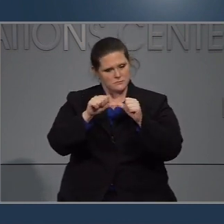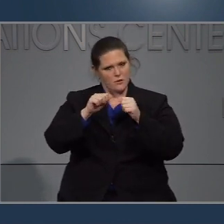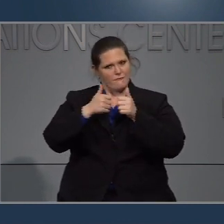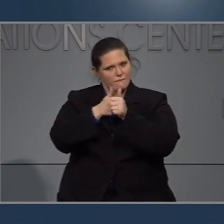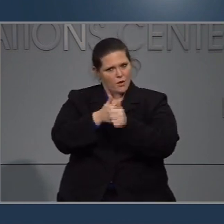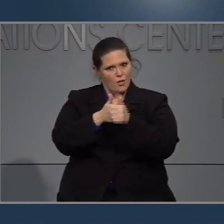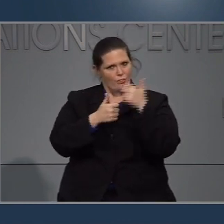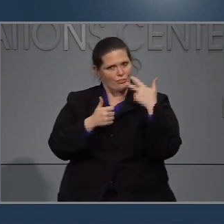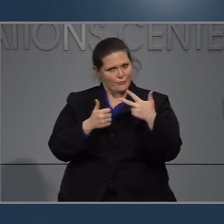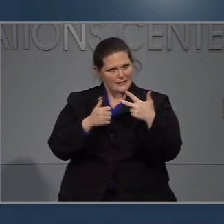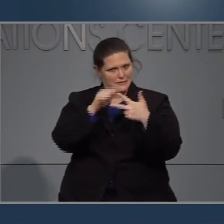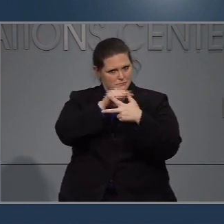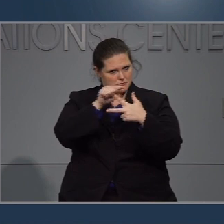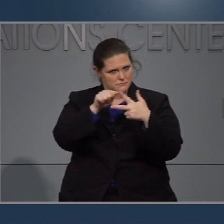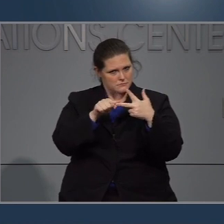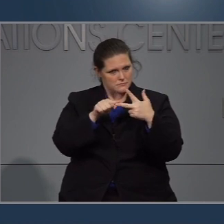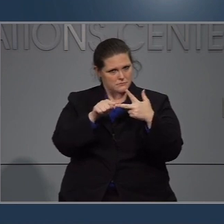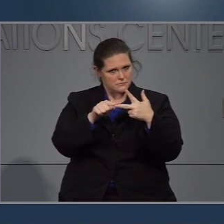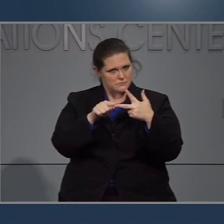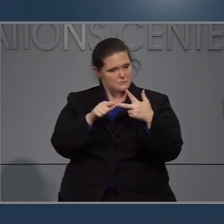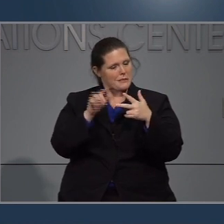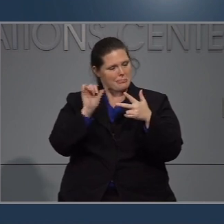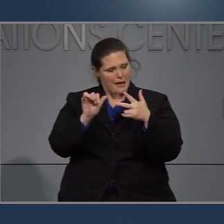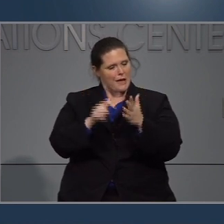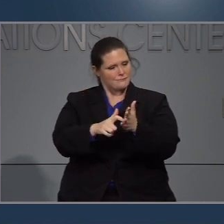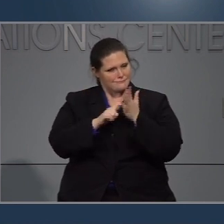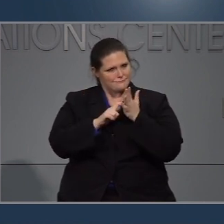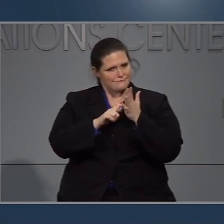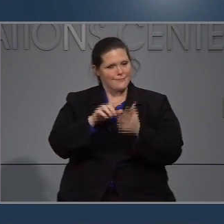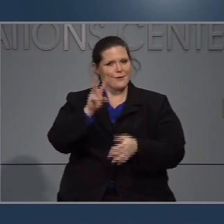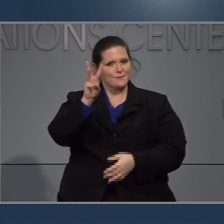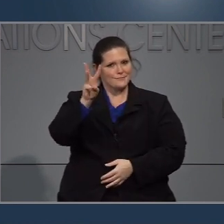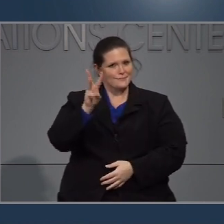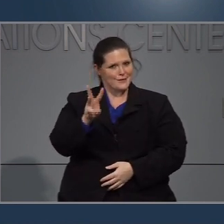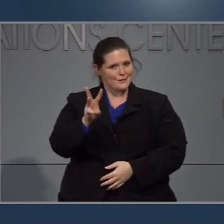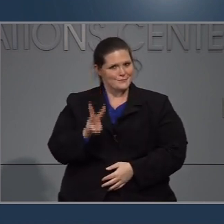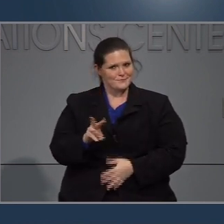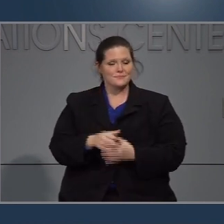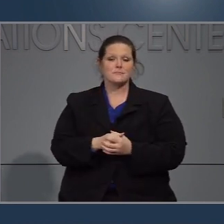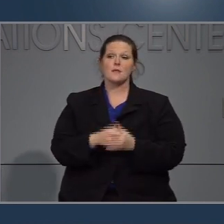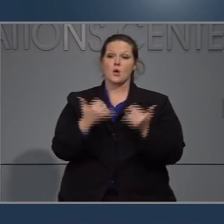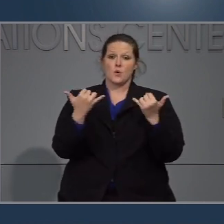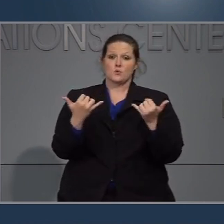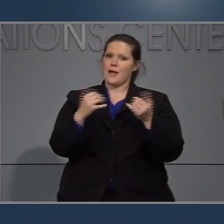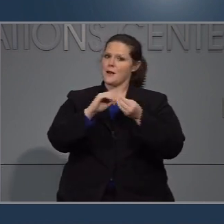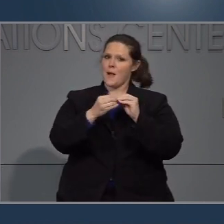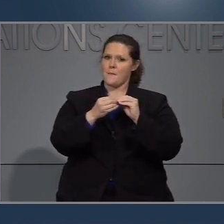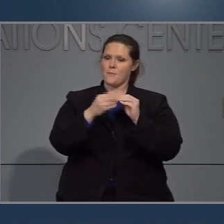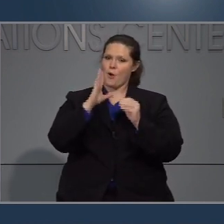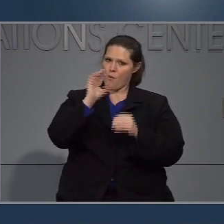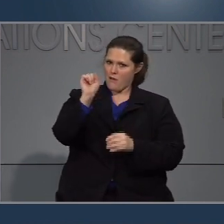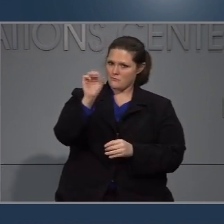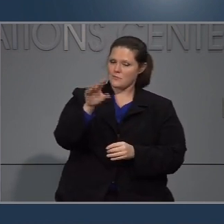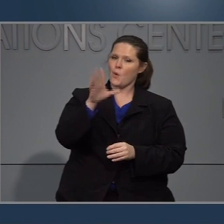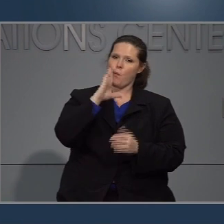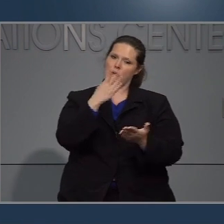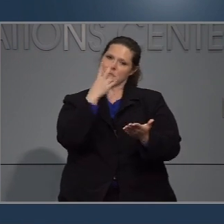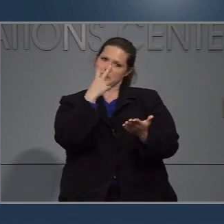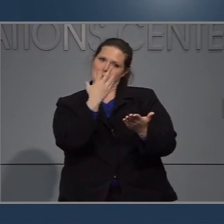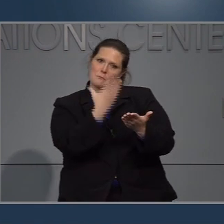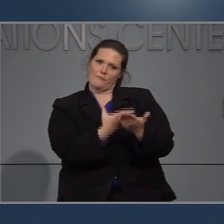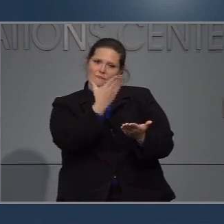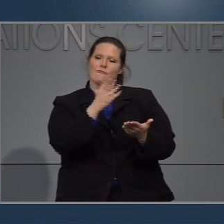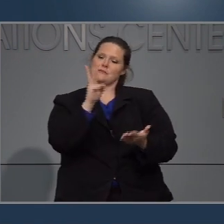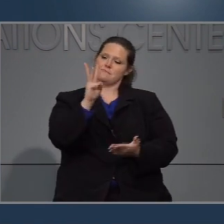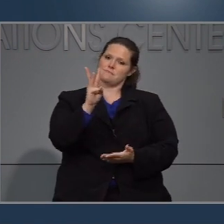best weapons remain the 3 W's. Today's numbers make that abundantly clear. All right, let's dive into the